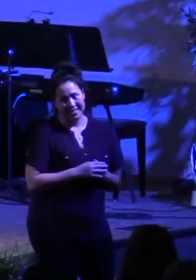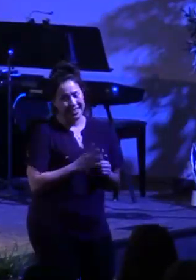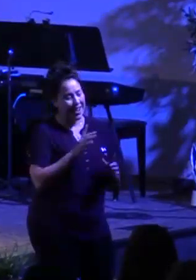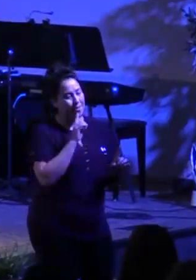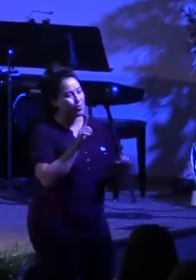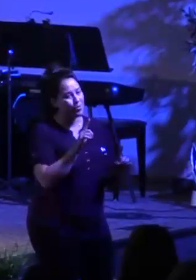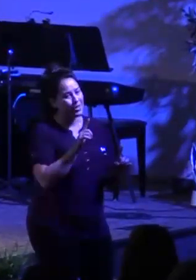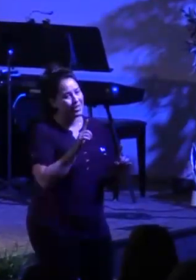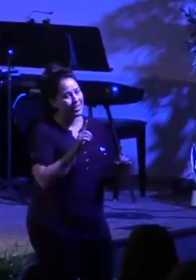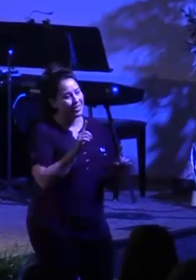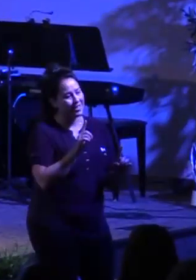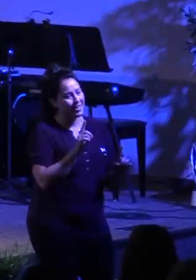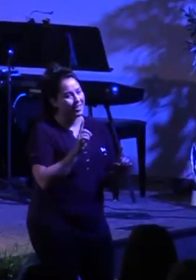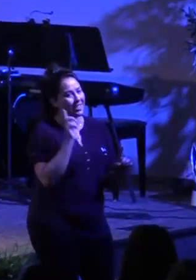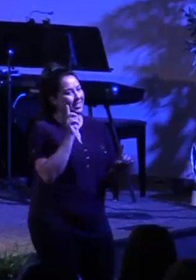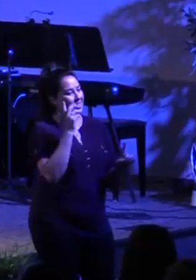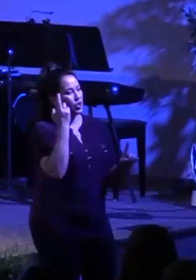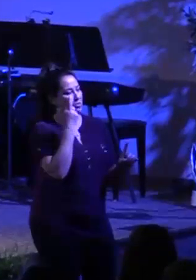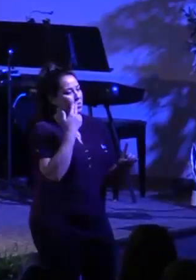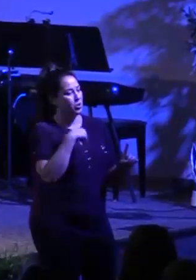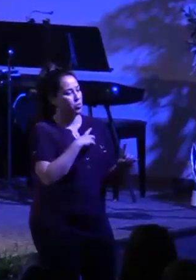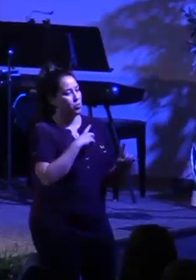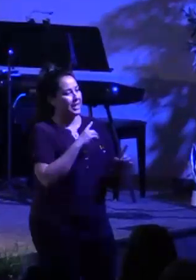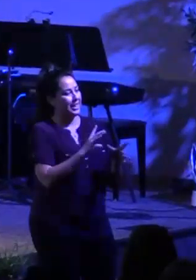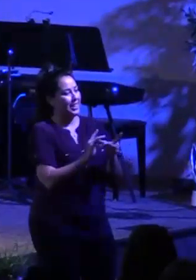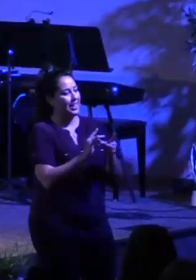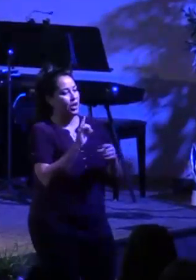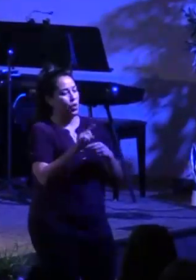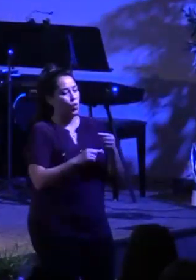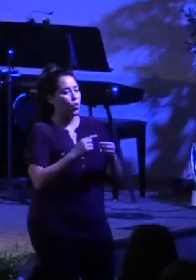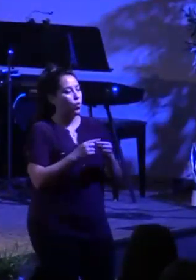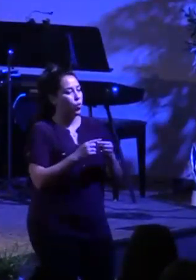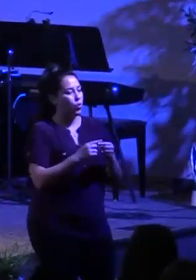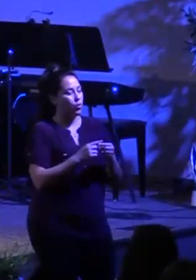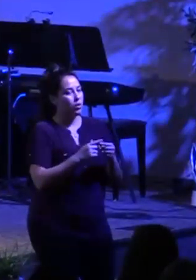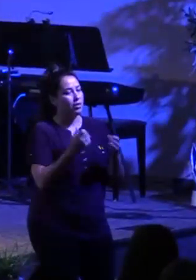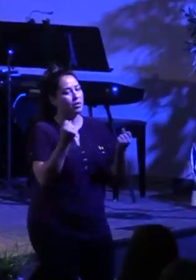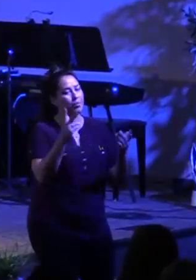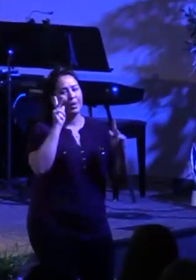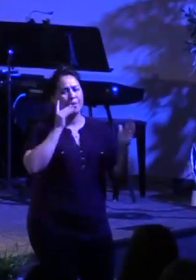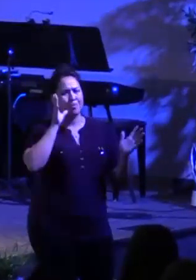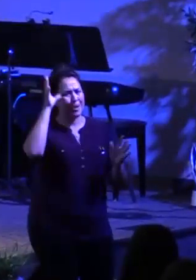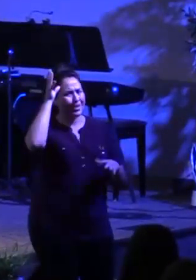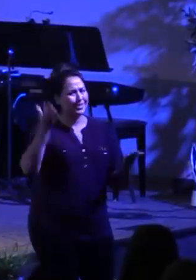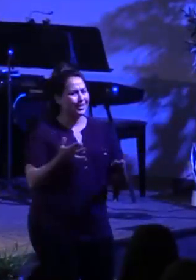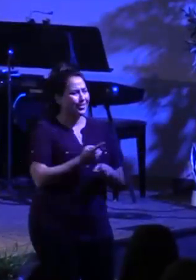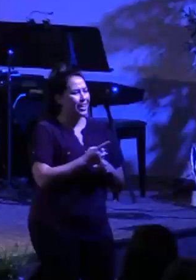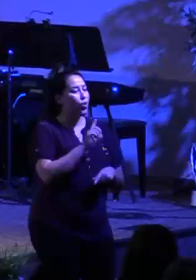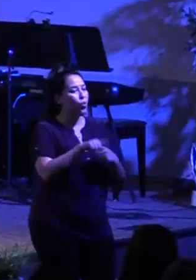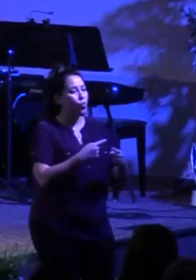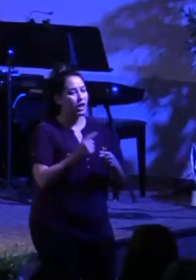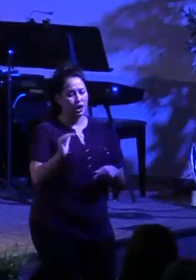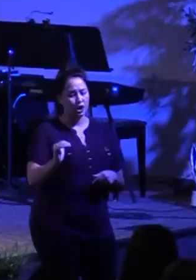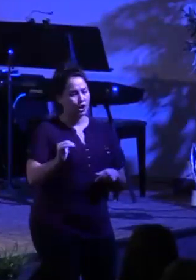This is, by the way, incidentally, this is why we say when kids, or many young parents here, right? When kids sort of freak out,